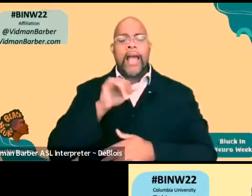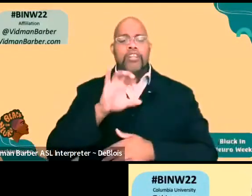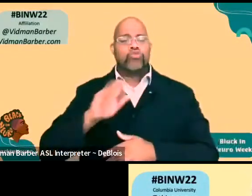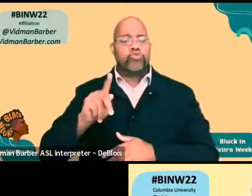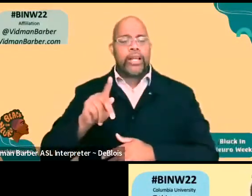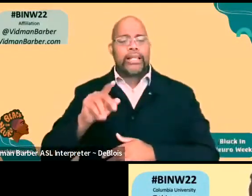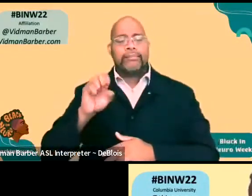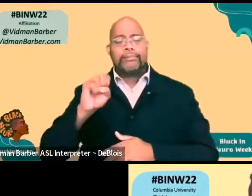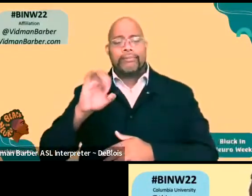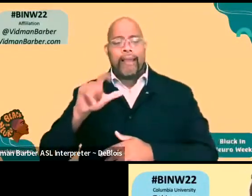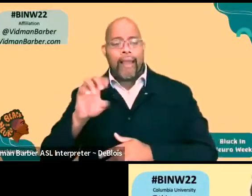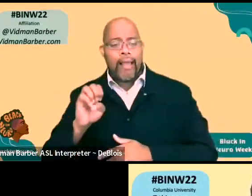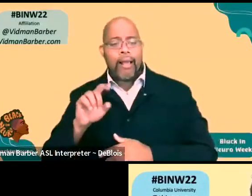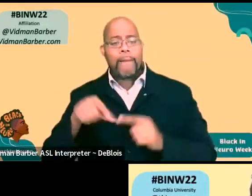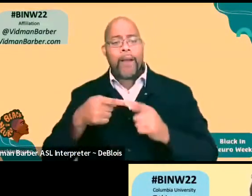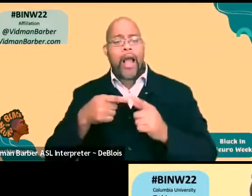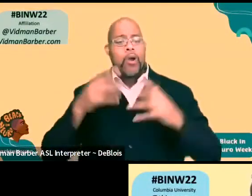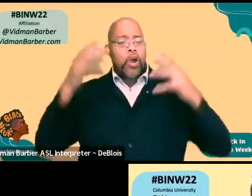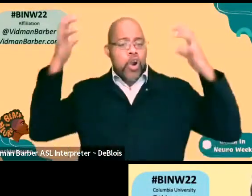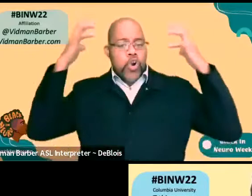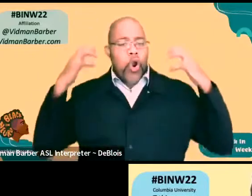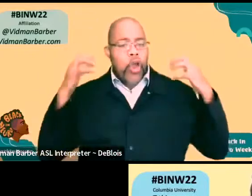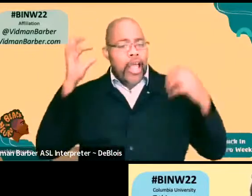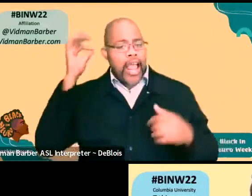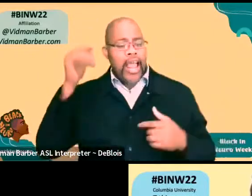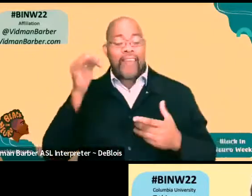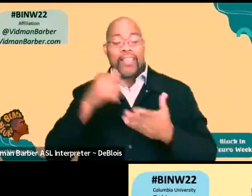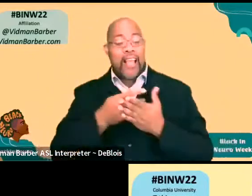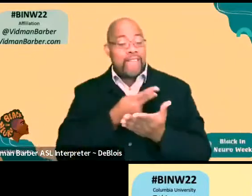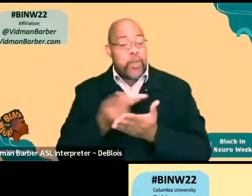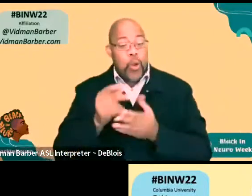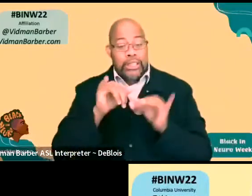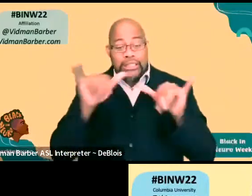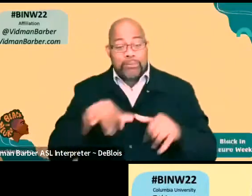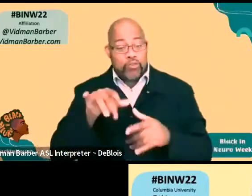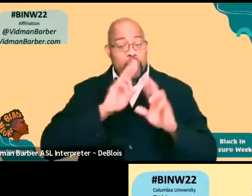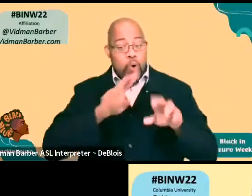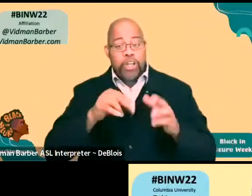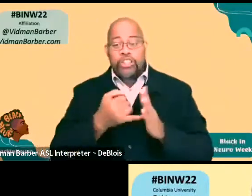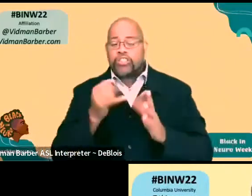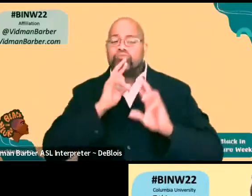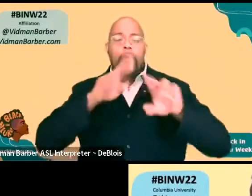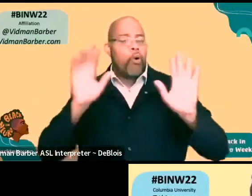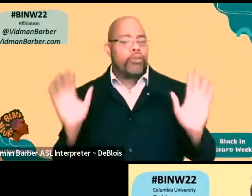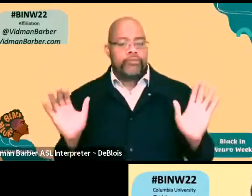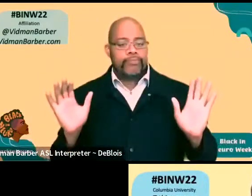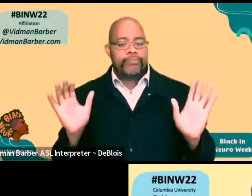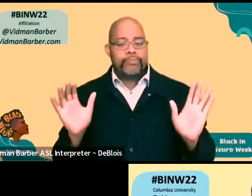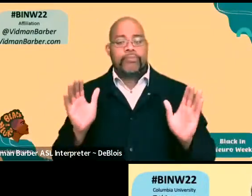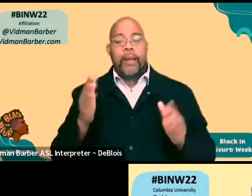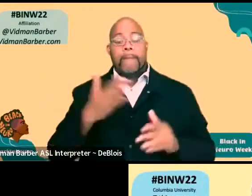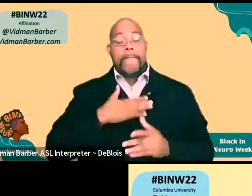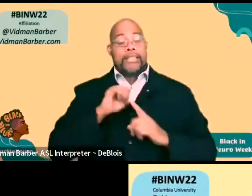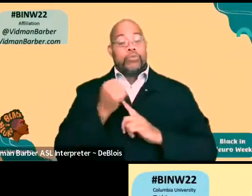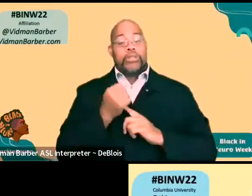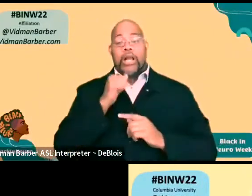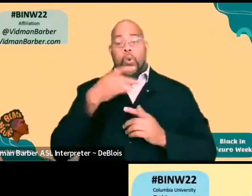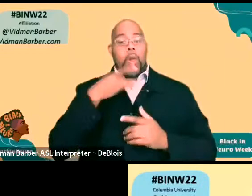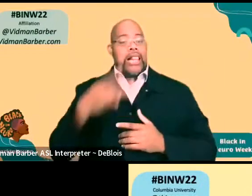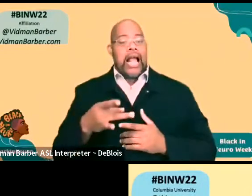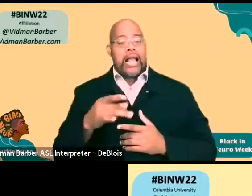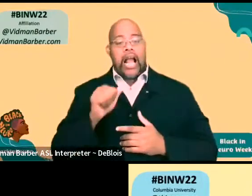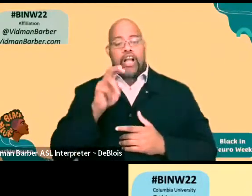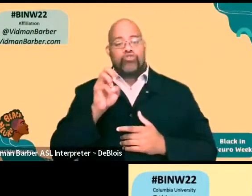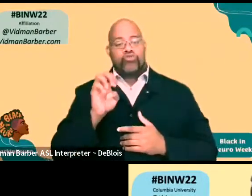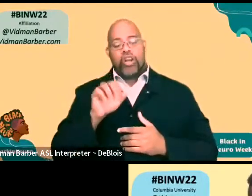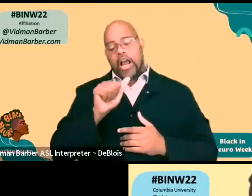scale, about coarse curly hair type. Even if it's a flawed system that you're reporting, just report it. So in my case, I don't like the Andre